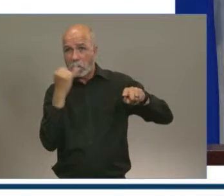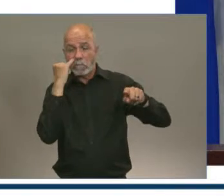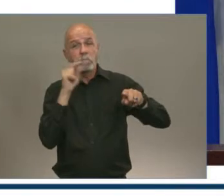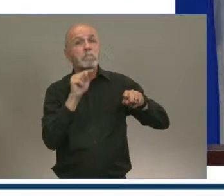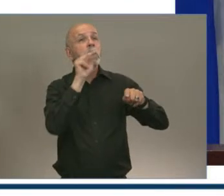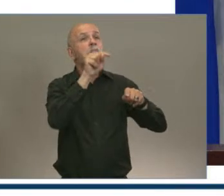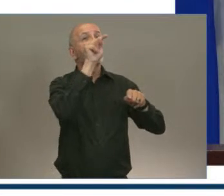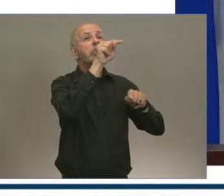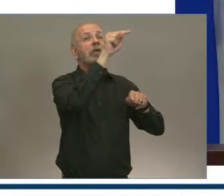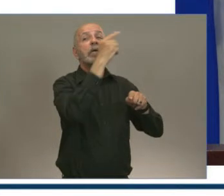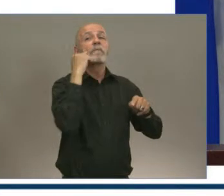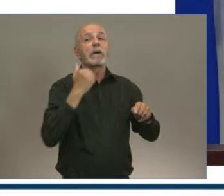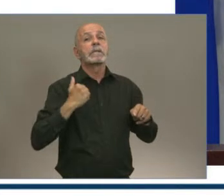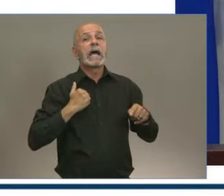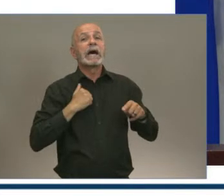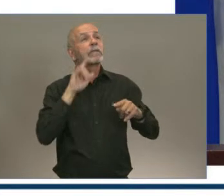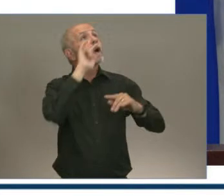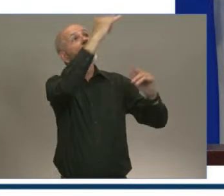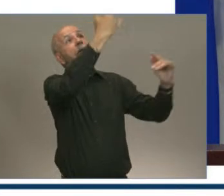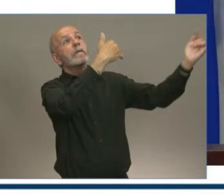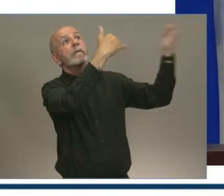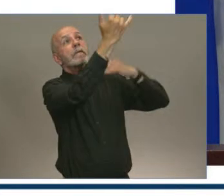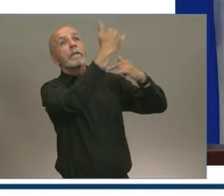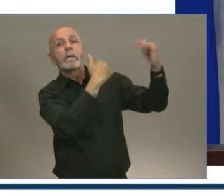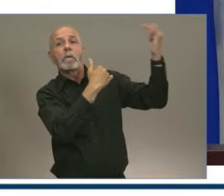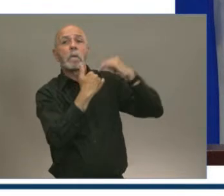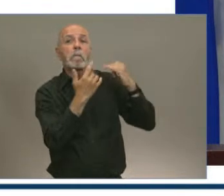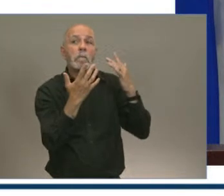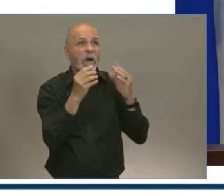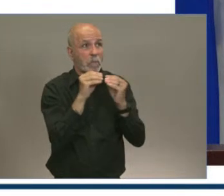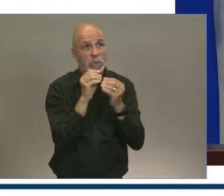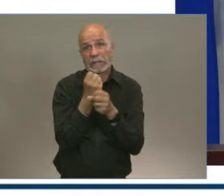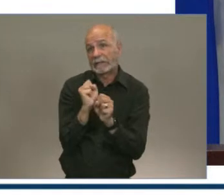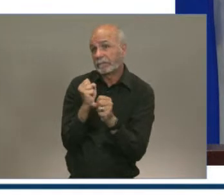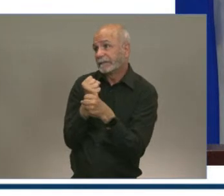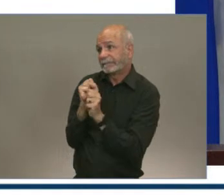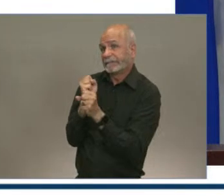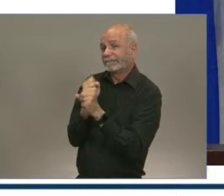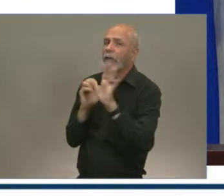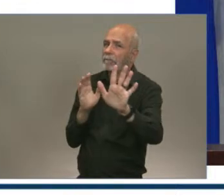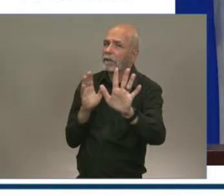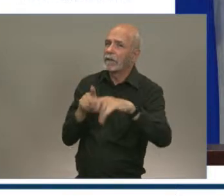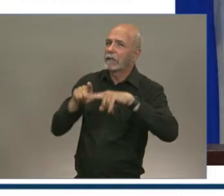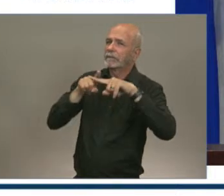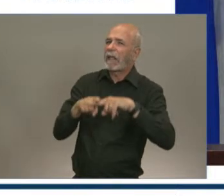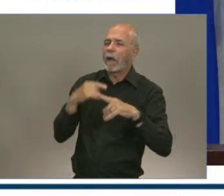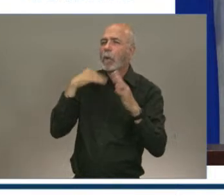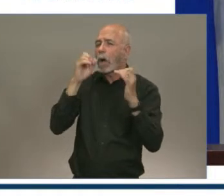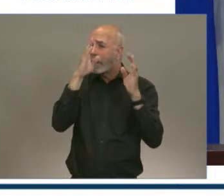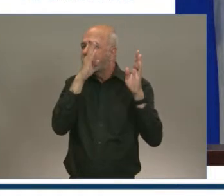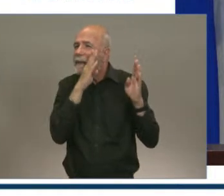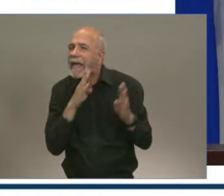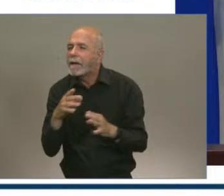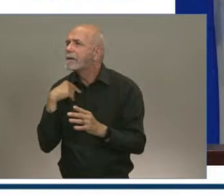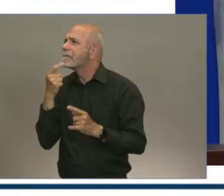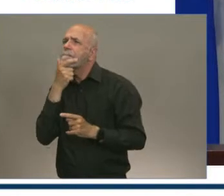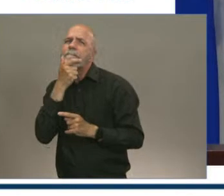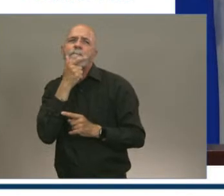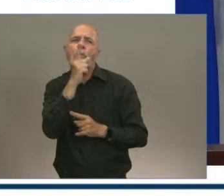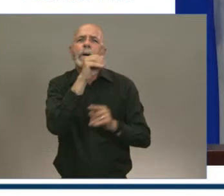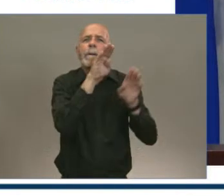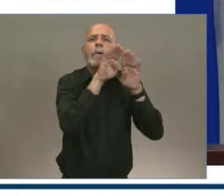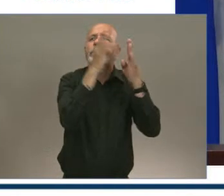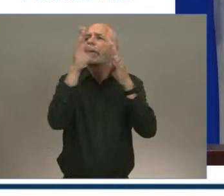our economy, and it's safe. But it will depend on all of our reopening plans. And again, I hope to have that